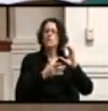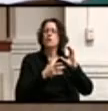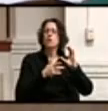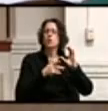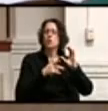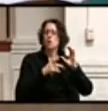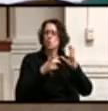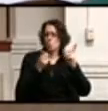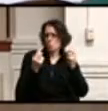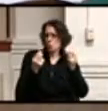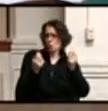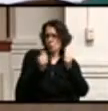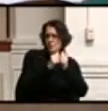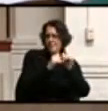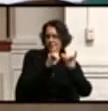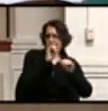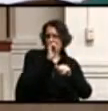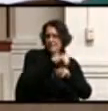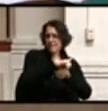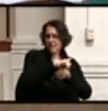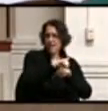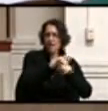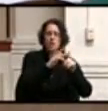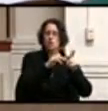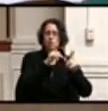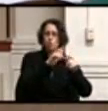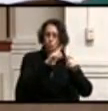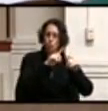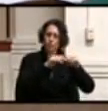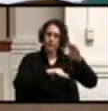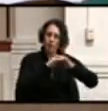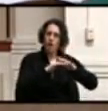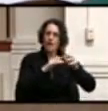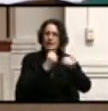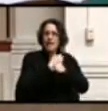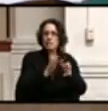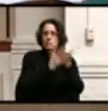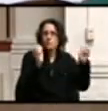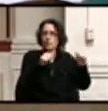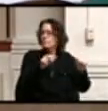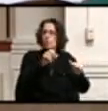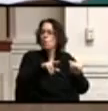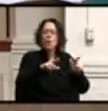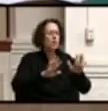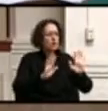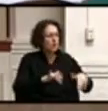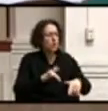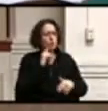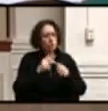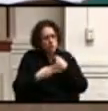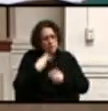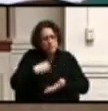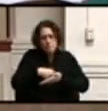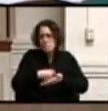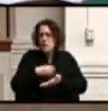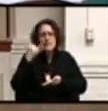we accomplish what we need to at the lowest possible price? There are differing views on that,